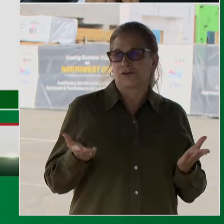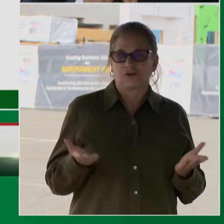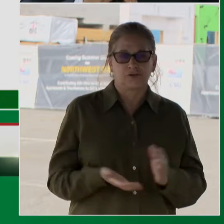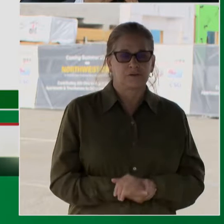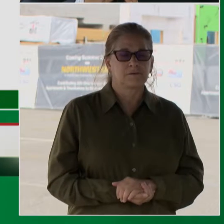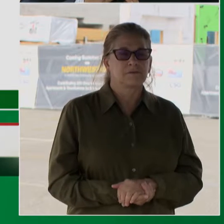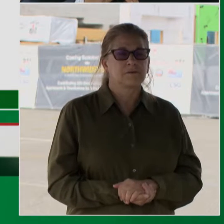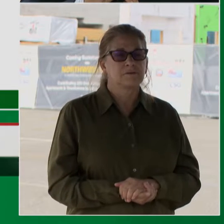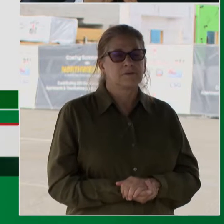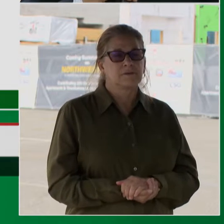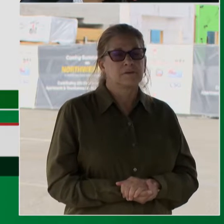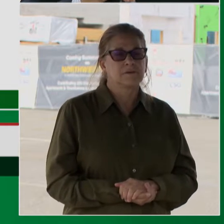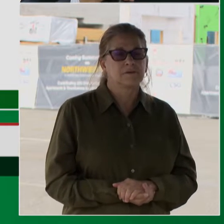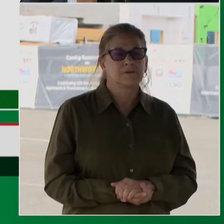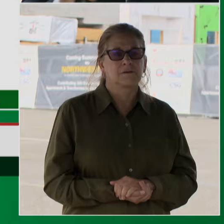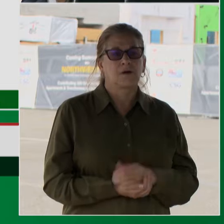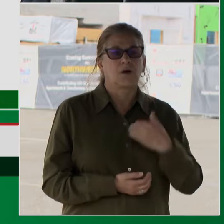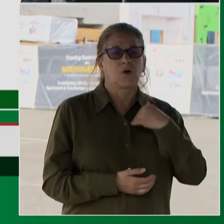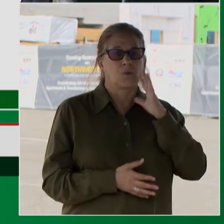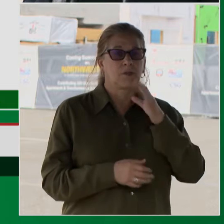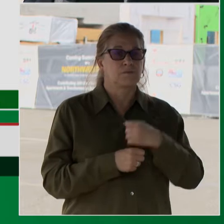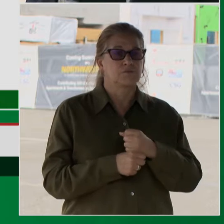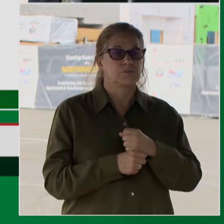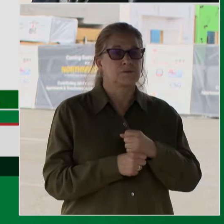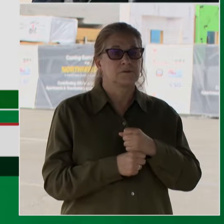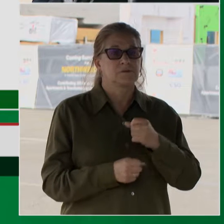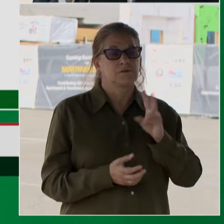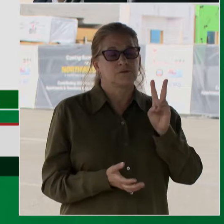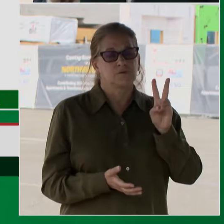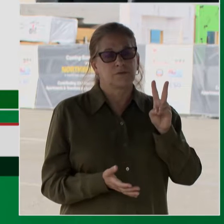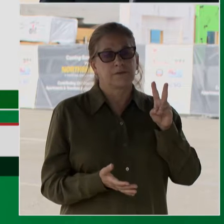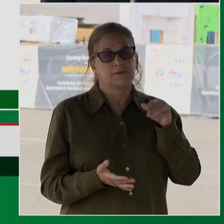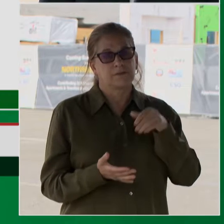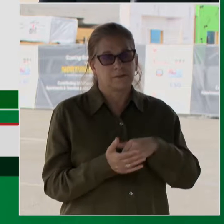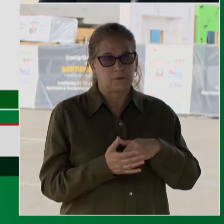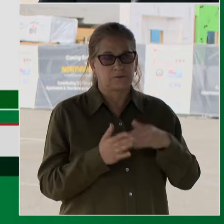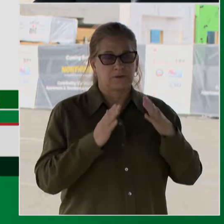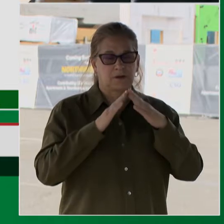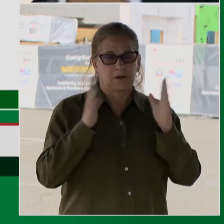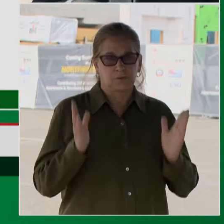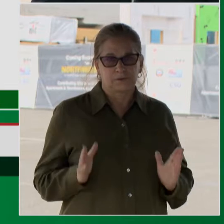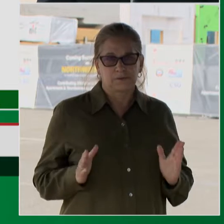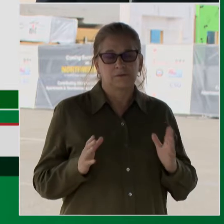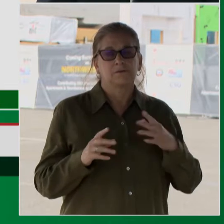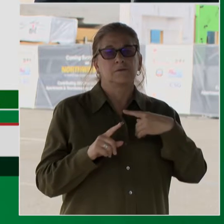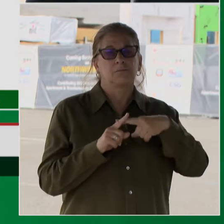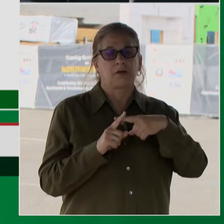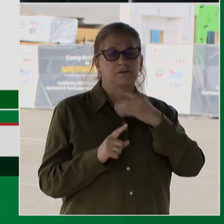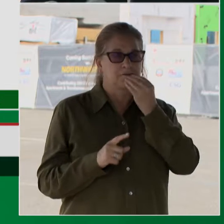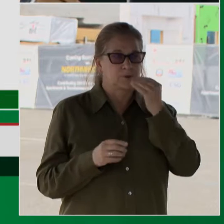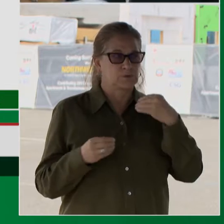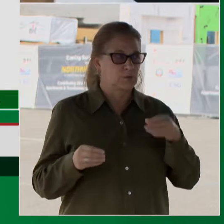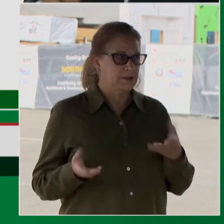will produce almost 2,000 units along with multiple food and retail amenities.